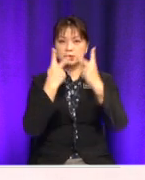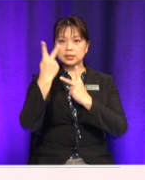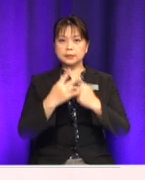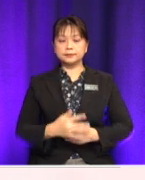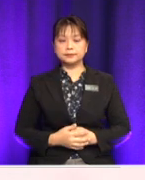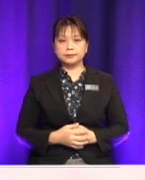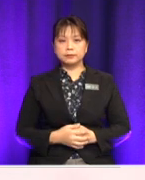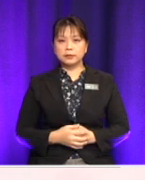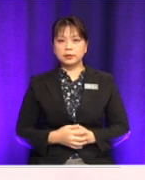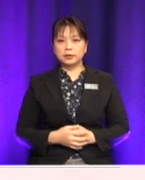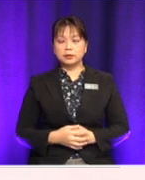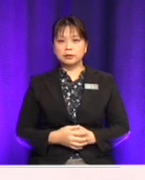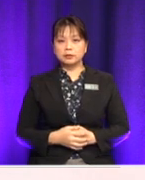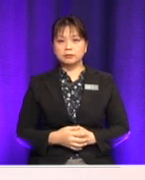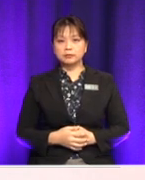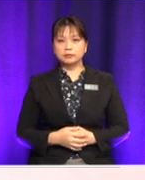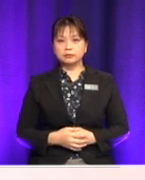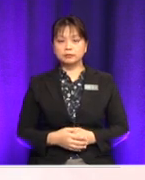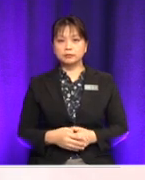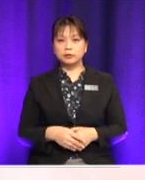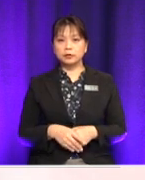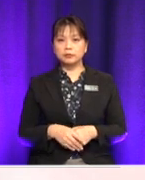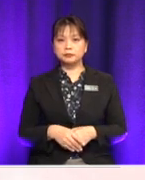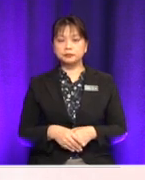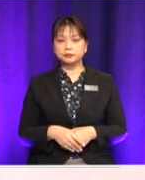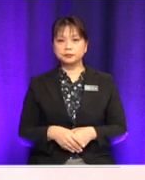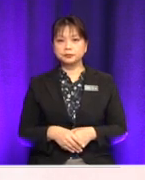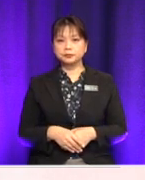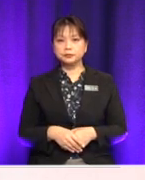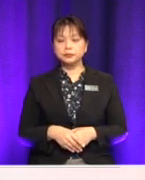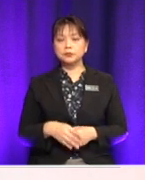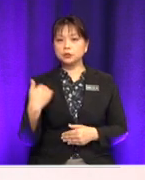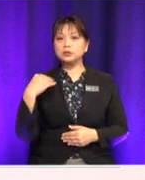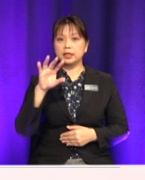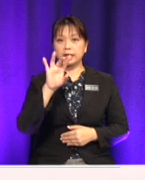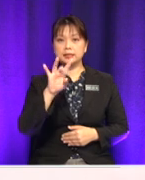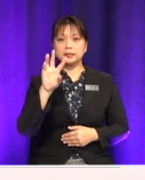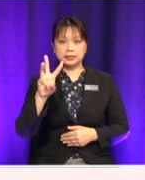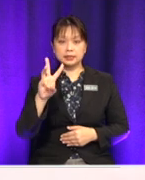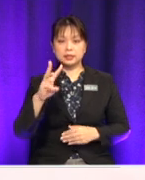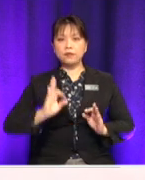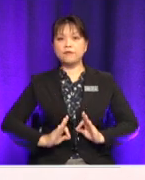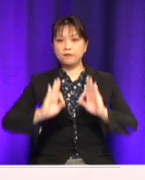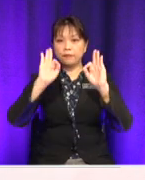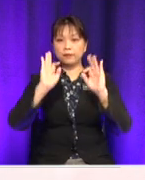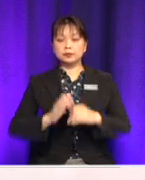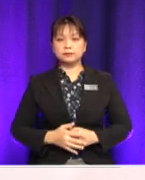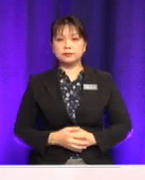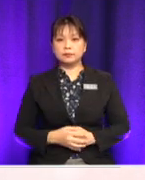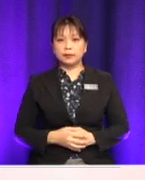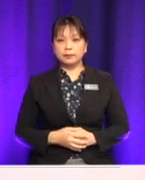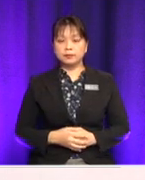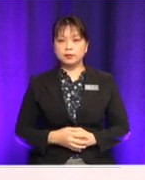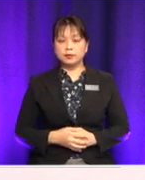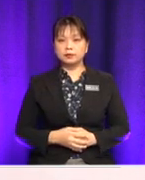a breathtaking view of Kuala Lumpur from the observation deck on the 86th floor. They are open Tuesday to